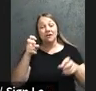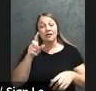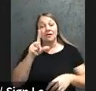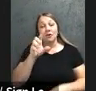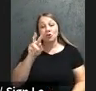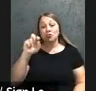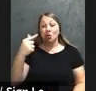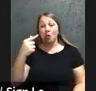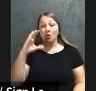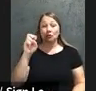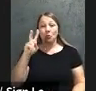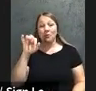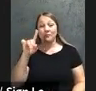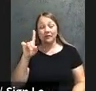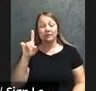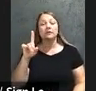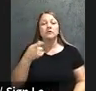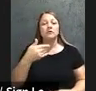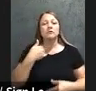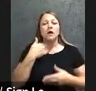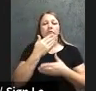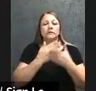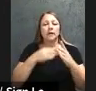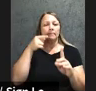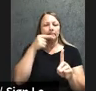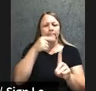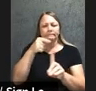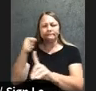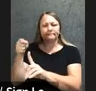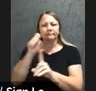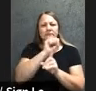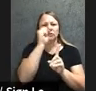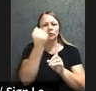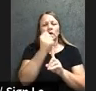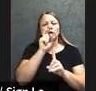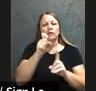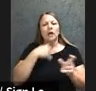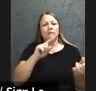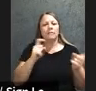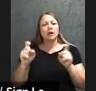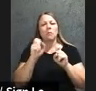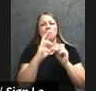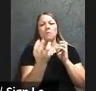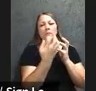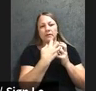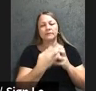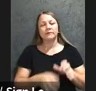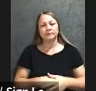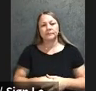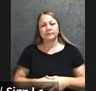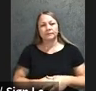in certain situations you have a right to reasonable accommodations or modifications.